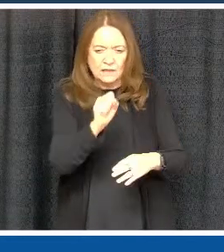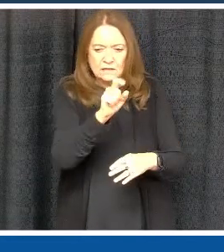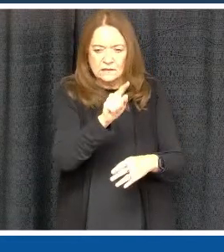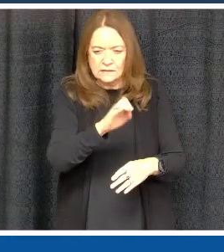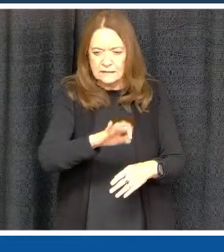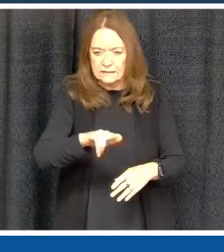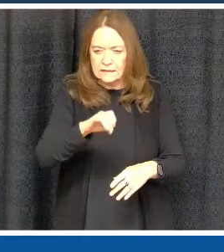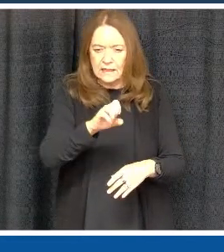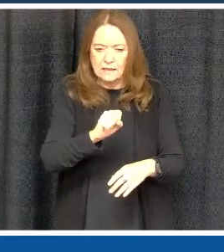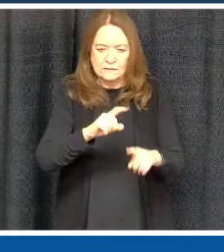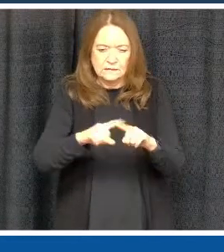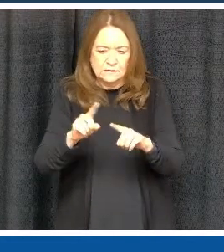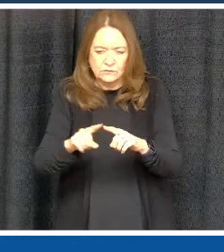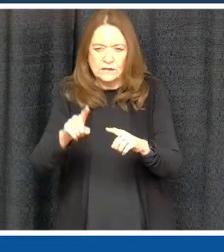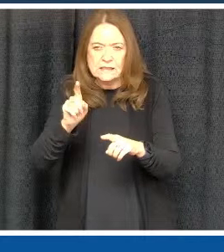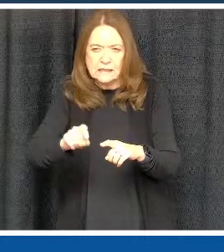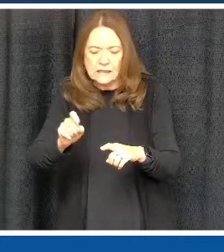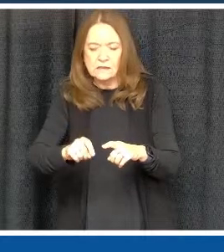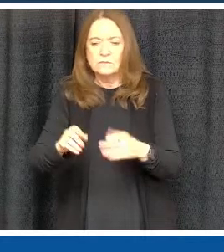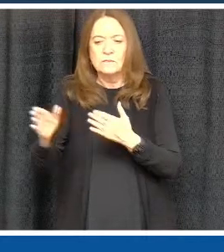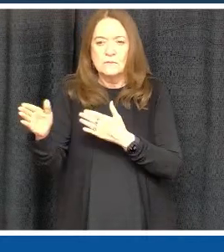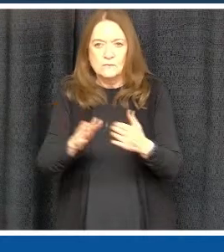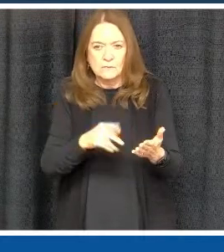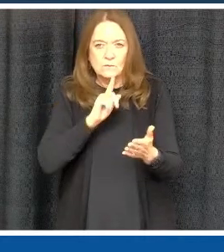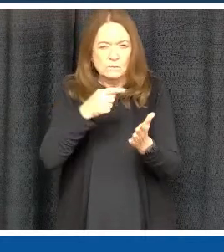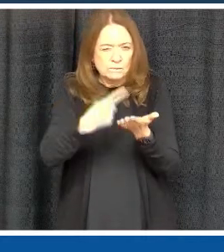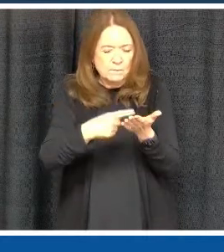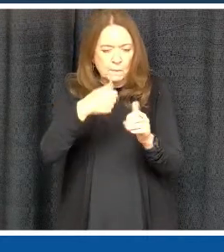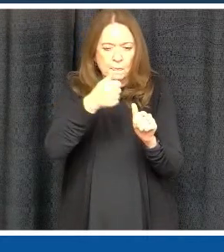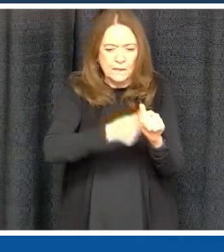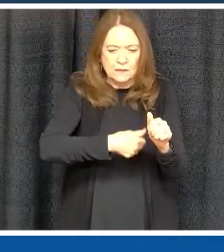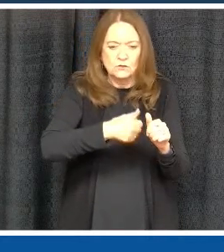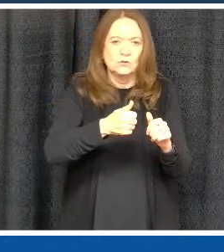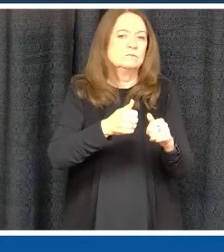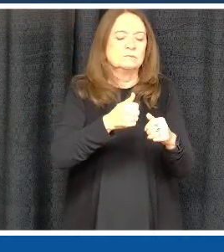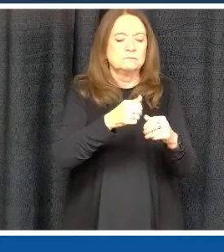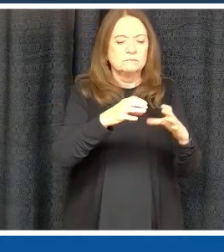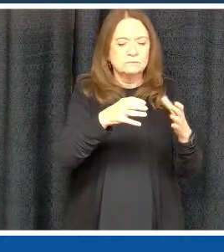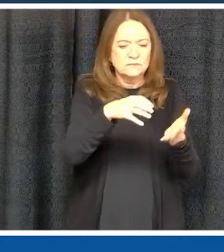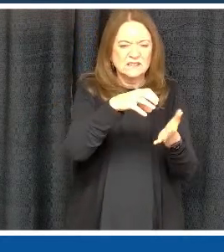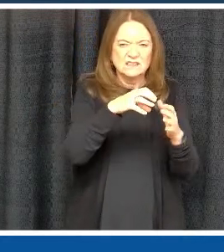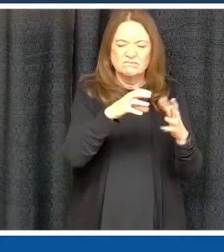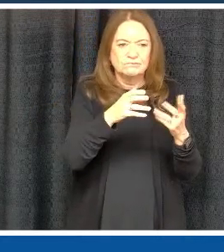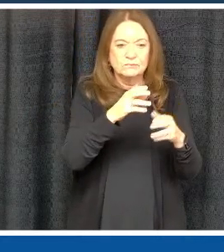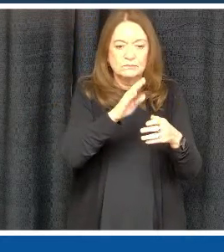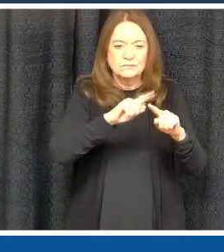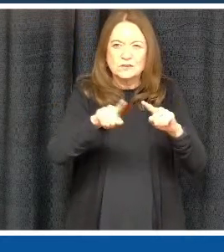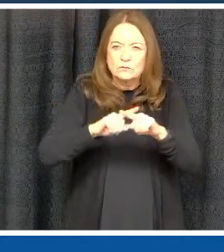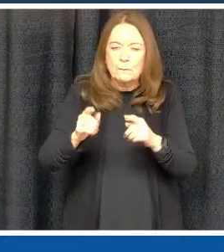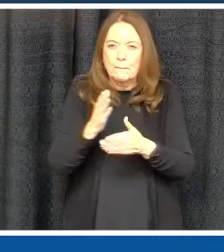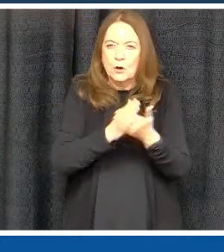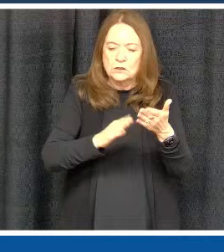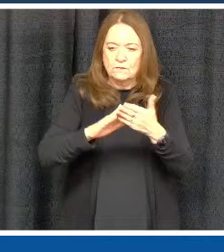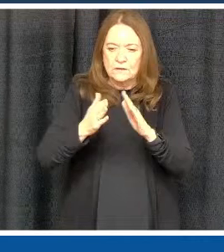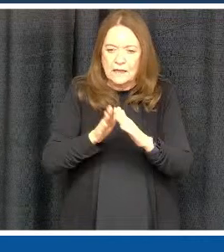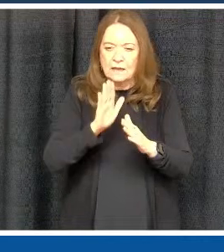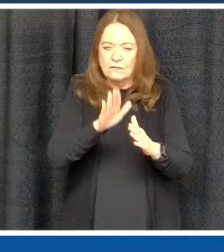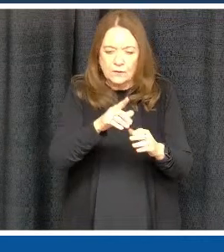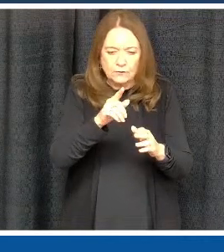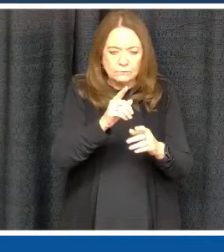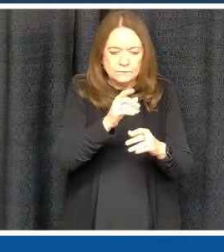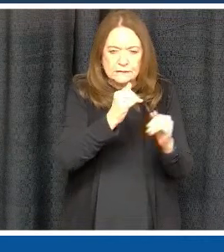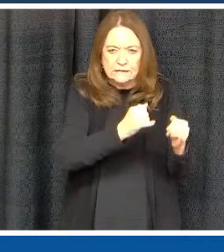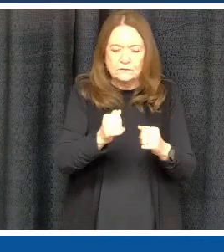different needs. And the planning areas really goes into the individual needs of different parts of our community, as well as the goals